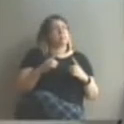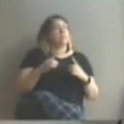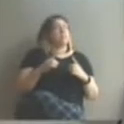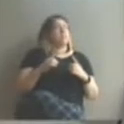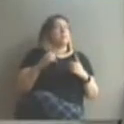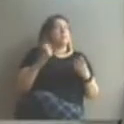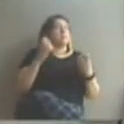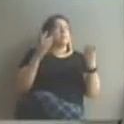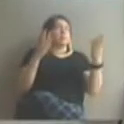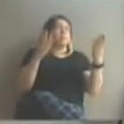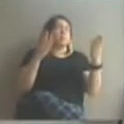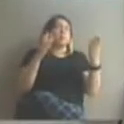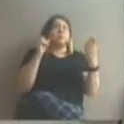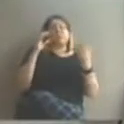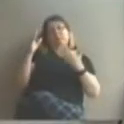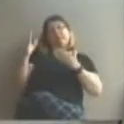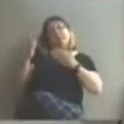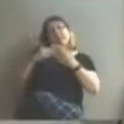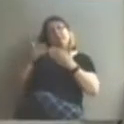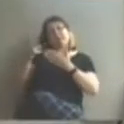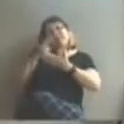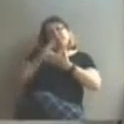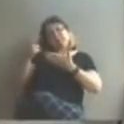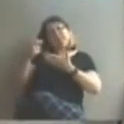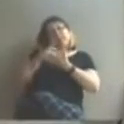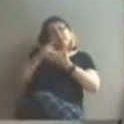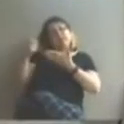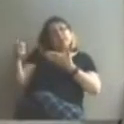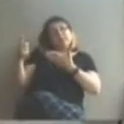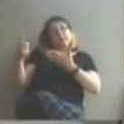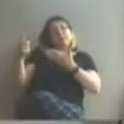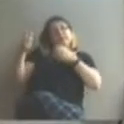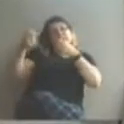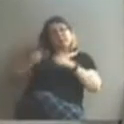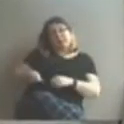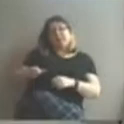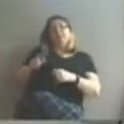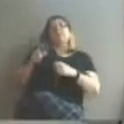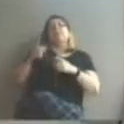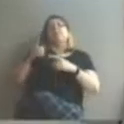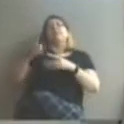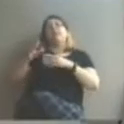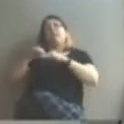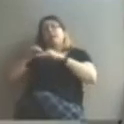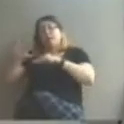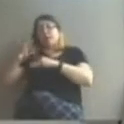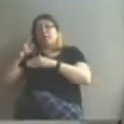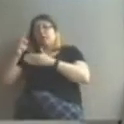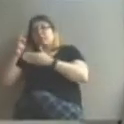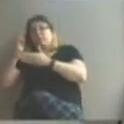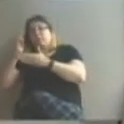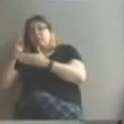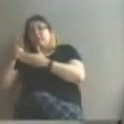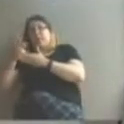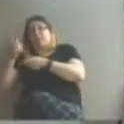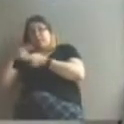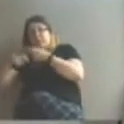that has been proposed. So even though it'll be a 2 week or a 1 week, then it'll be a 2 week or a 1 week, then it'll be a 2 week or a